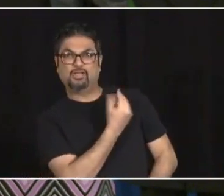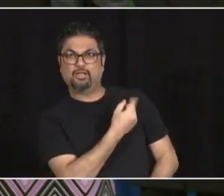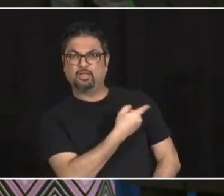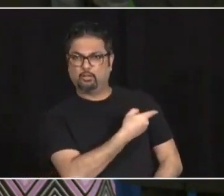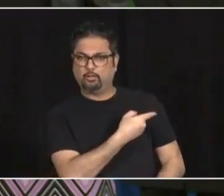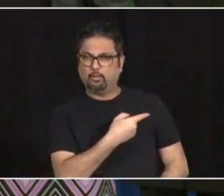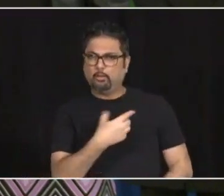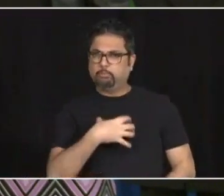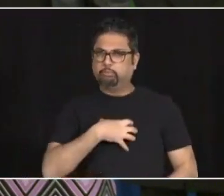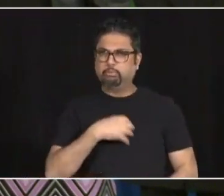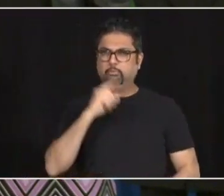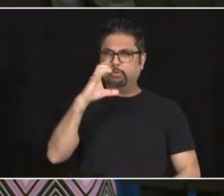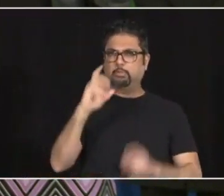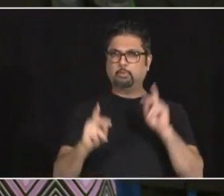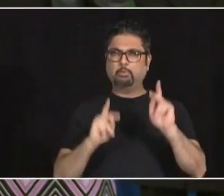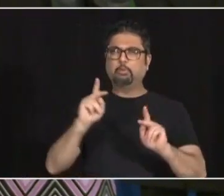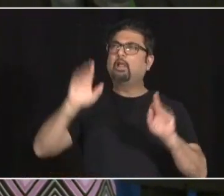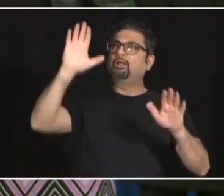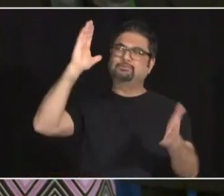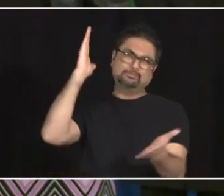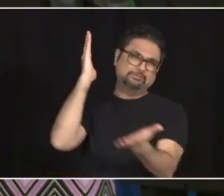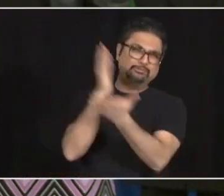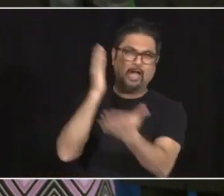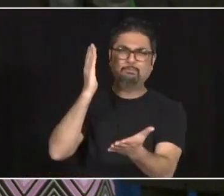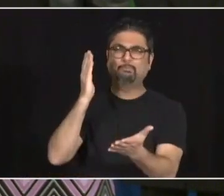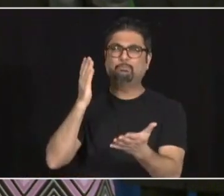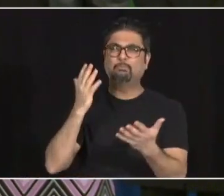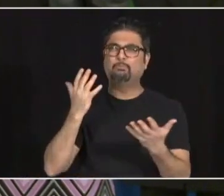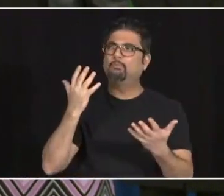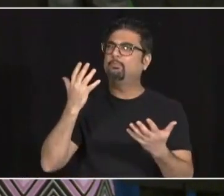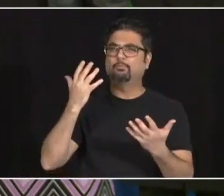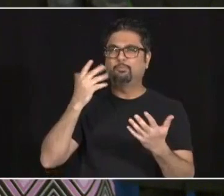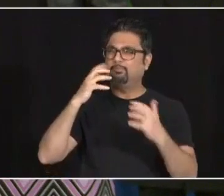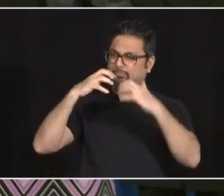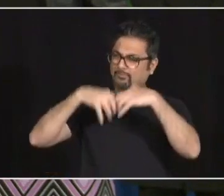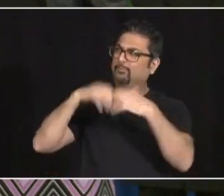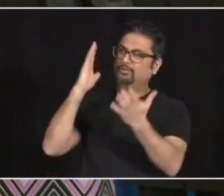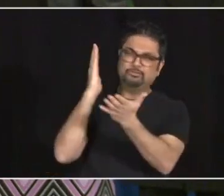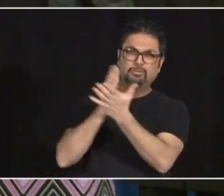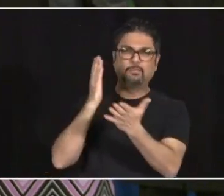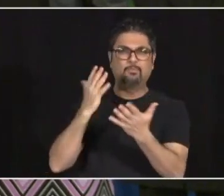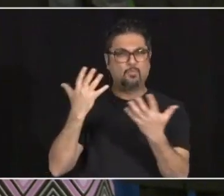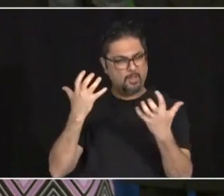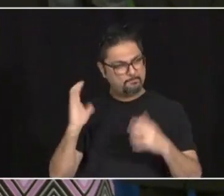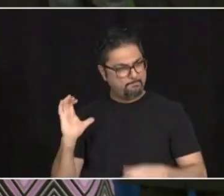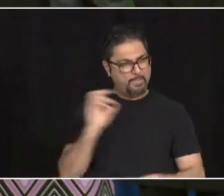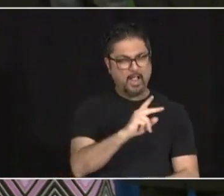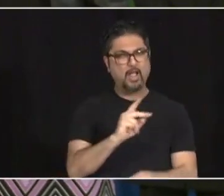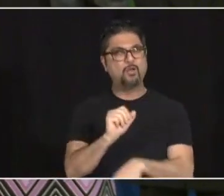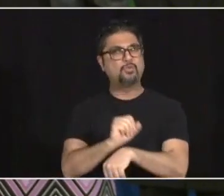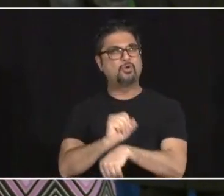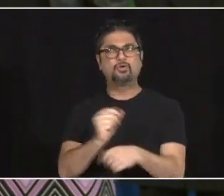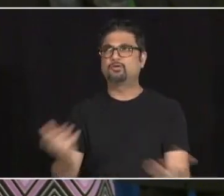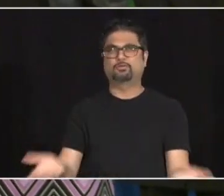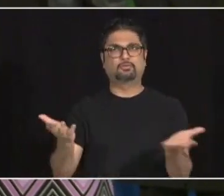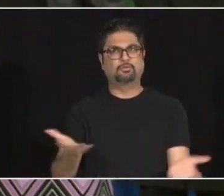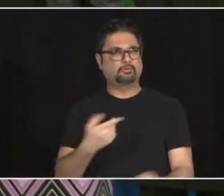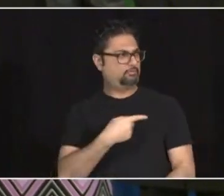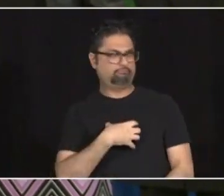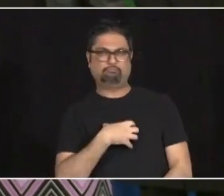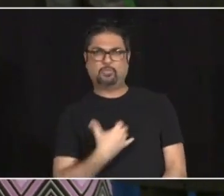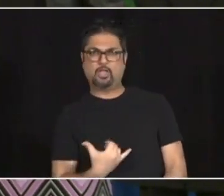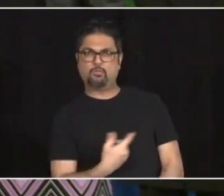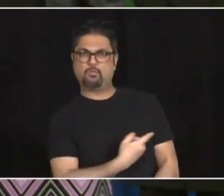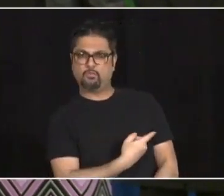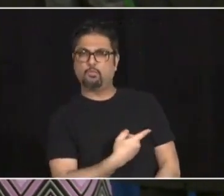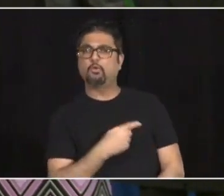of the lockdown here in this province and across this country. What message do you have to people who are not taking this